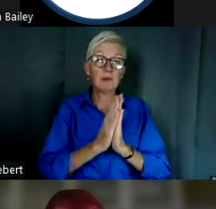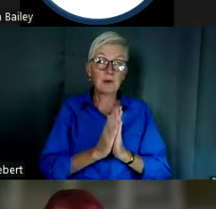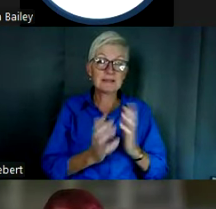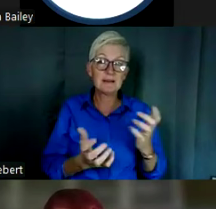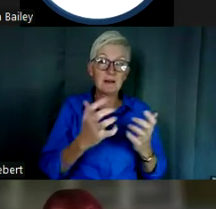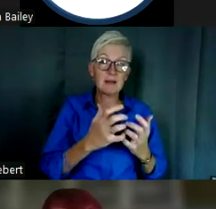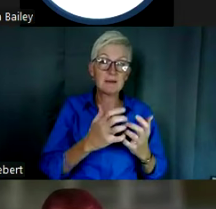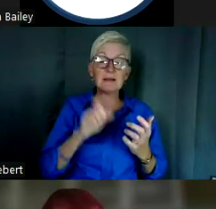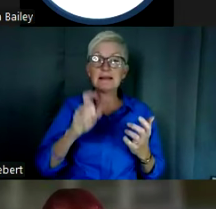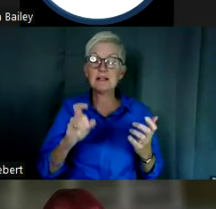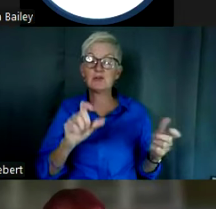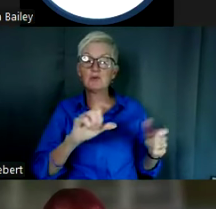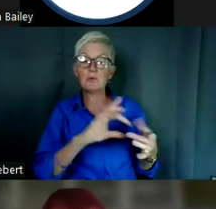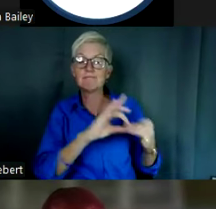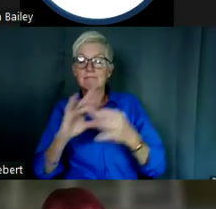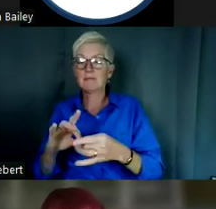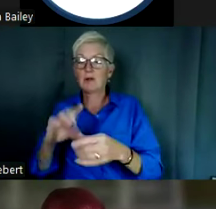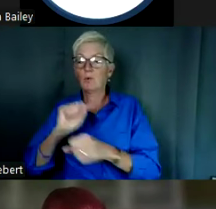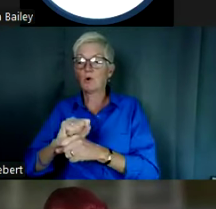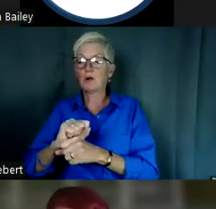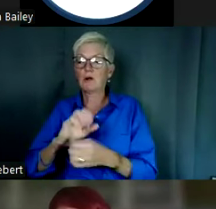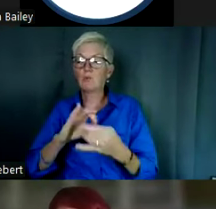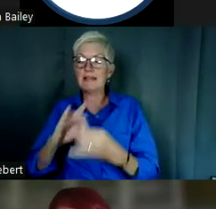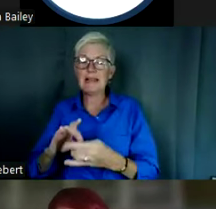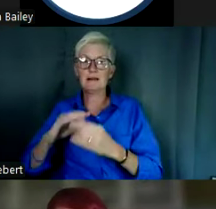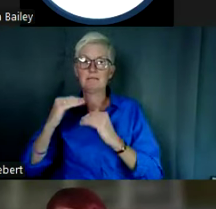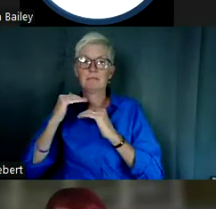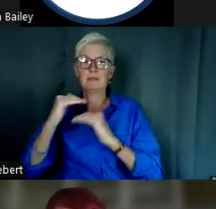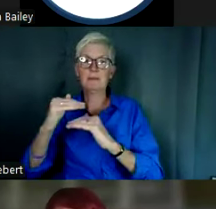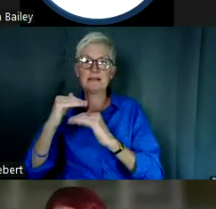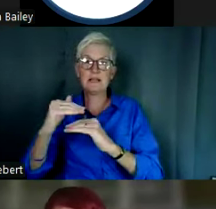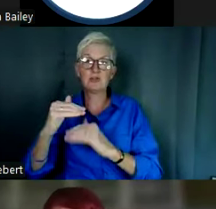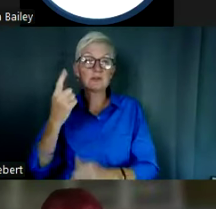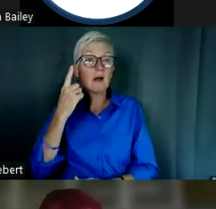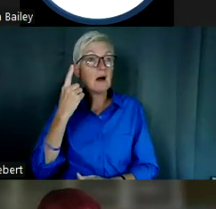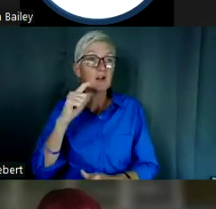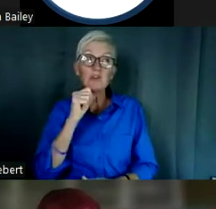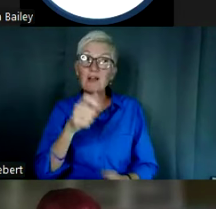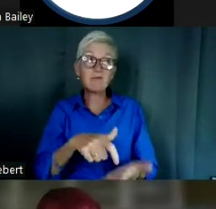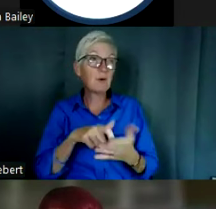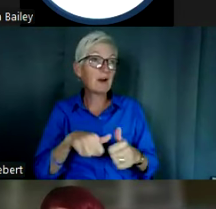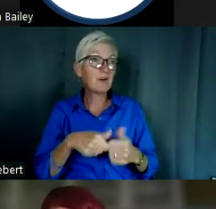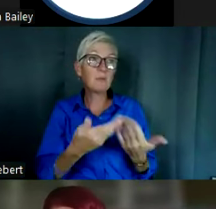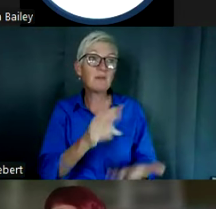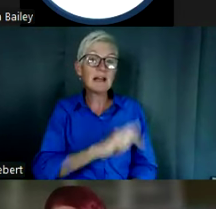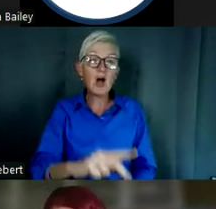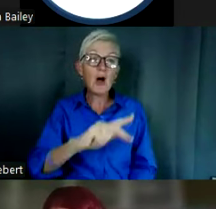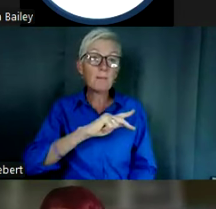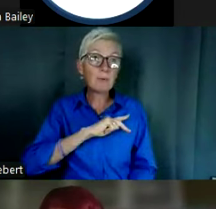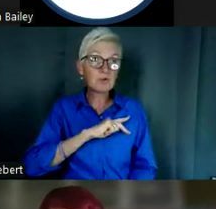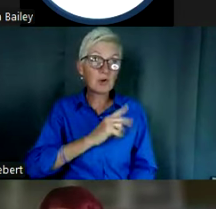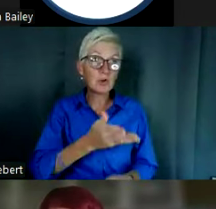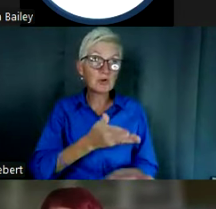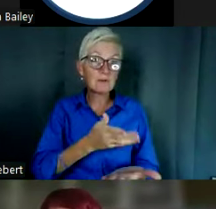work-related limitation. So, for example, you're not required to provide personal services or personal equipment. I'm not required to provide